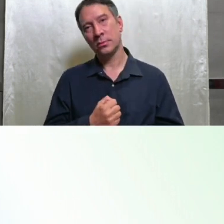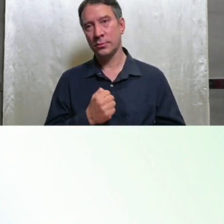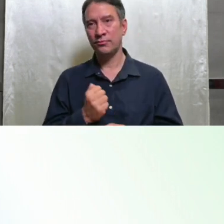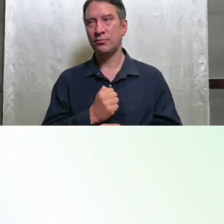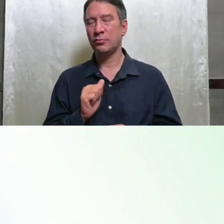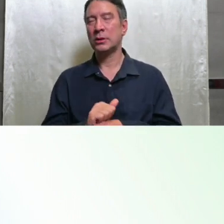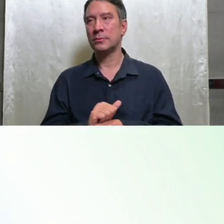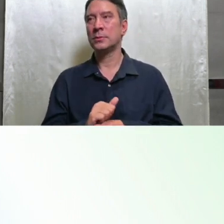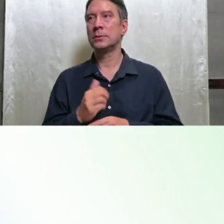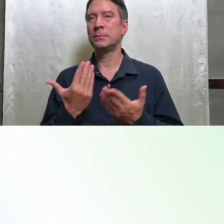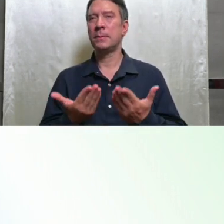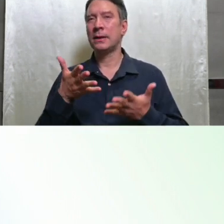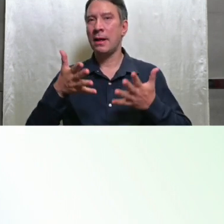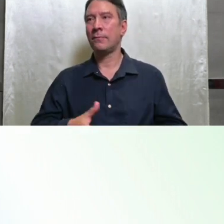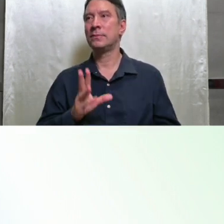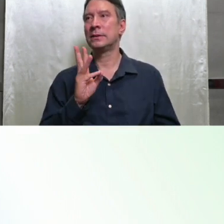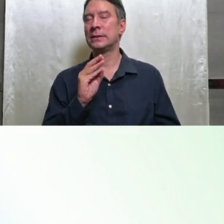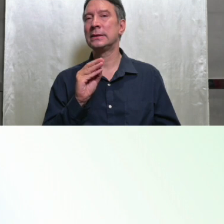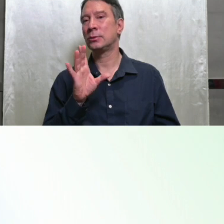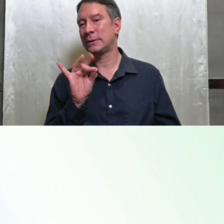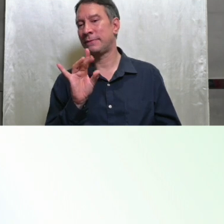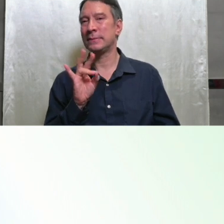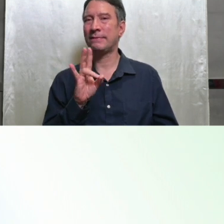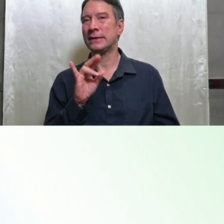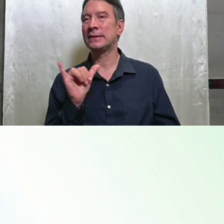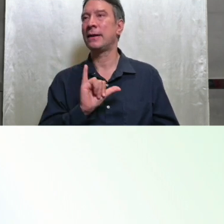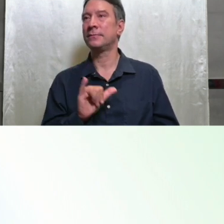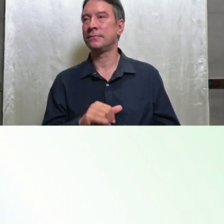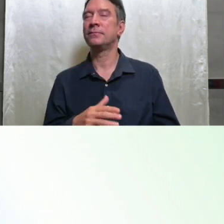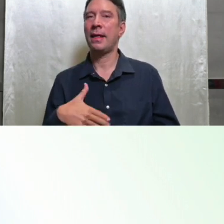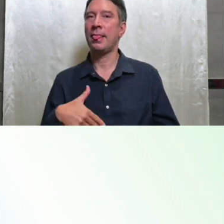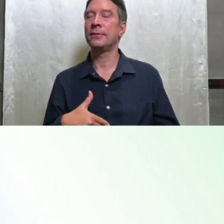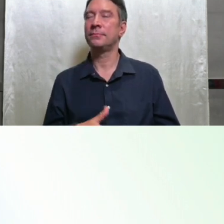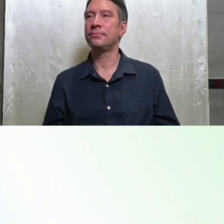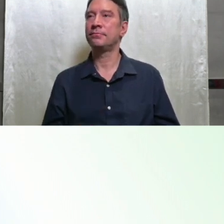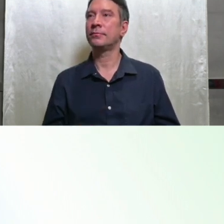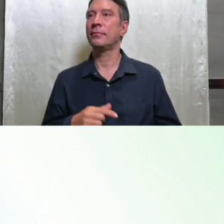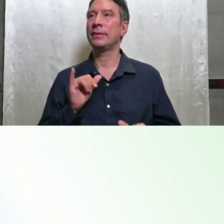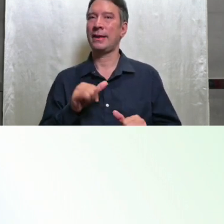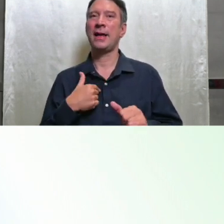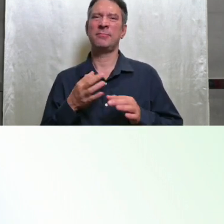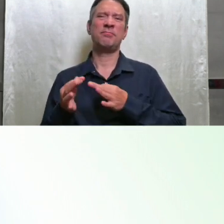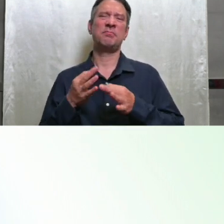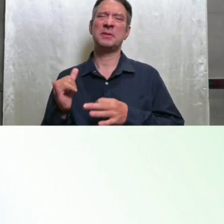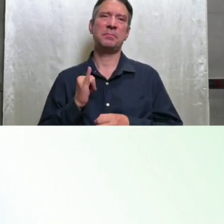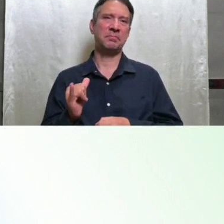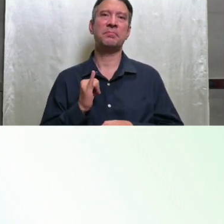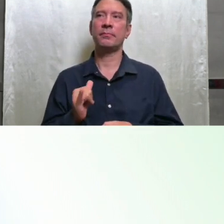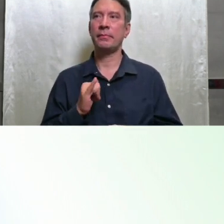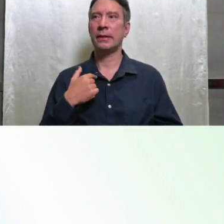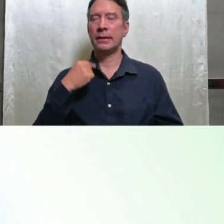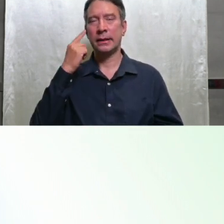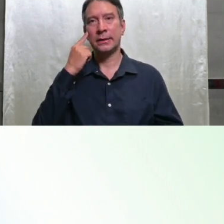me mentioned, the what is out there, right? Why we need lifelong learning